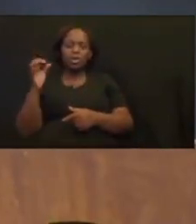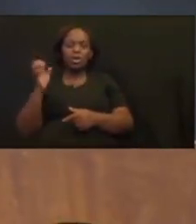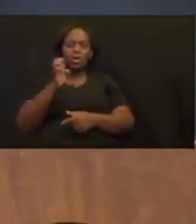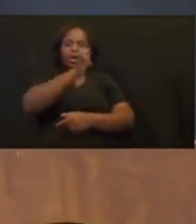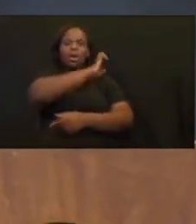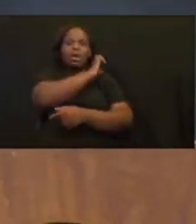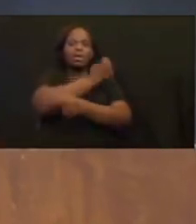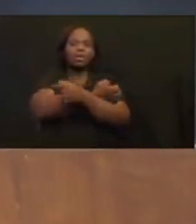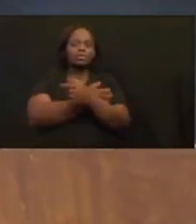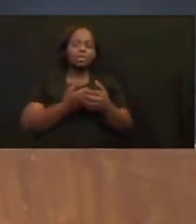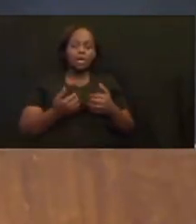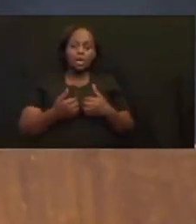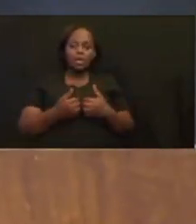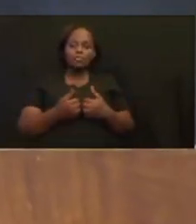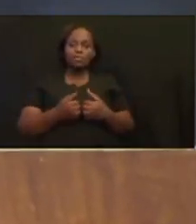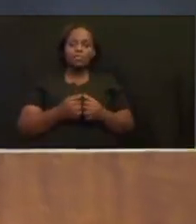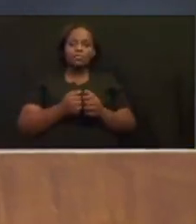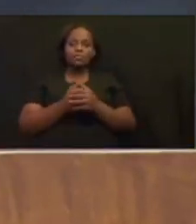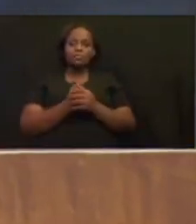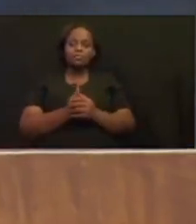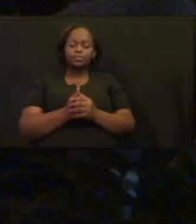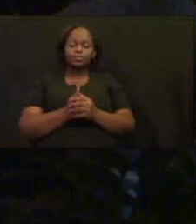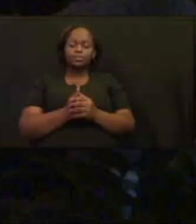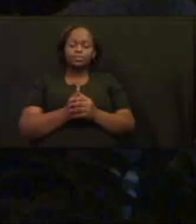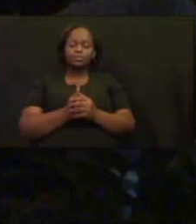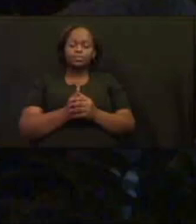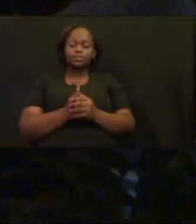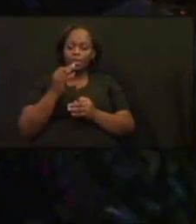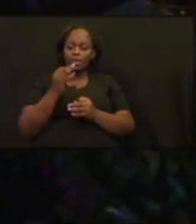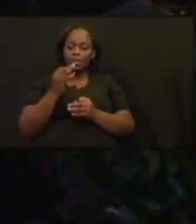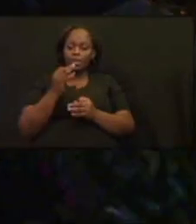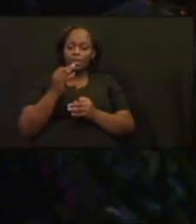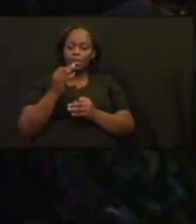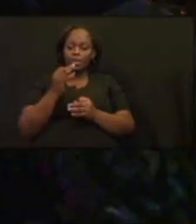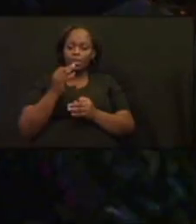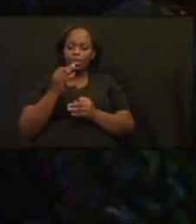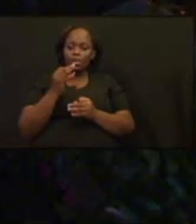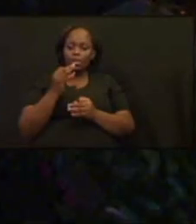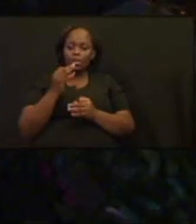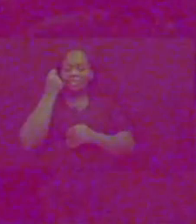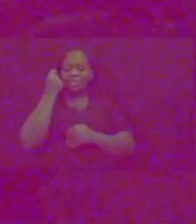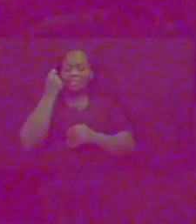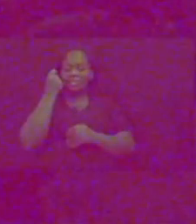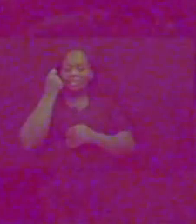expression. And since we are not guided to know what to do with it,